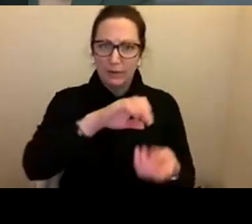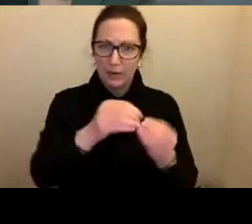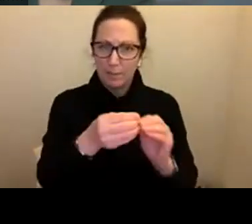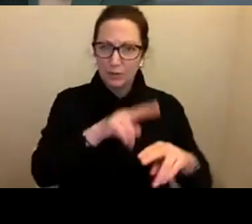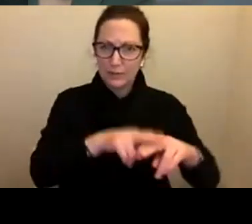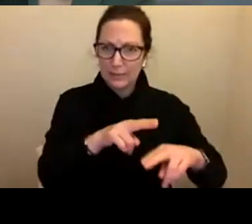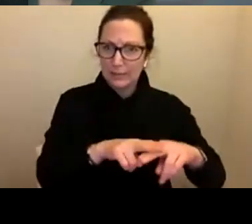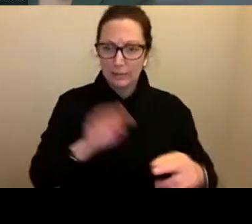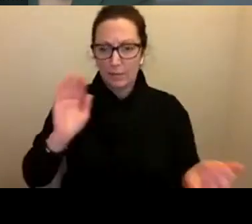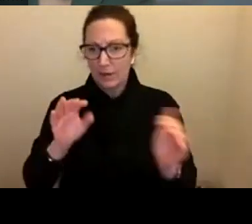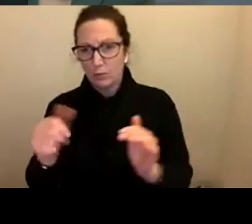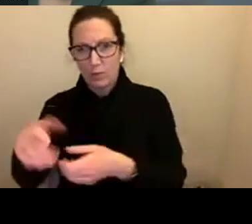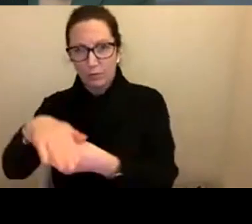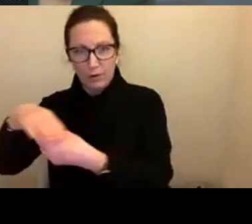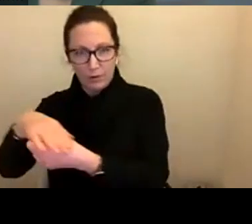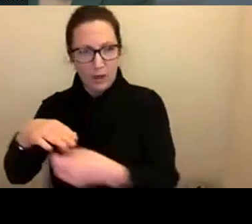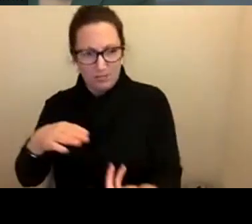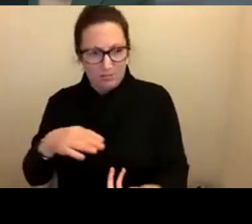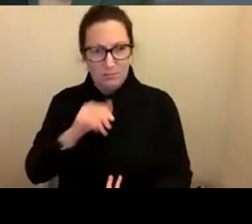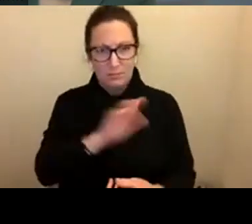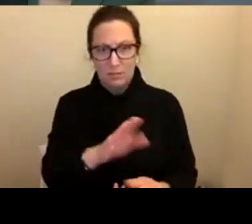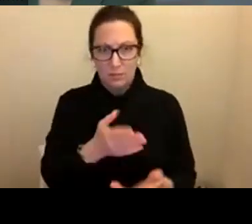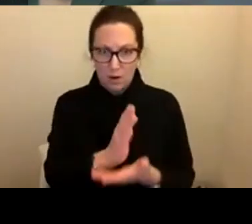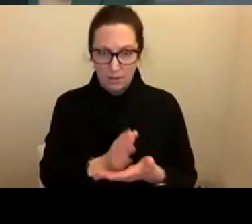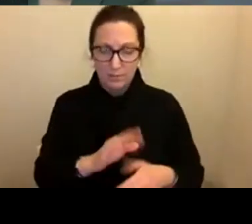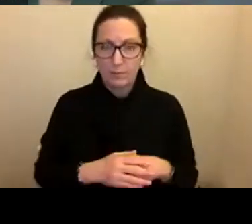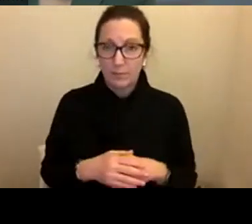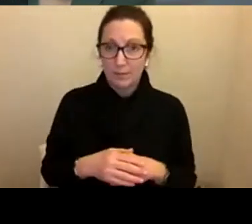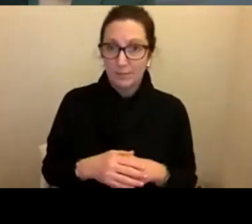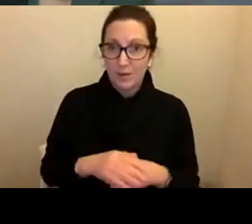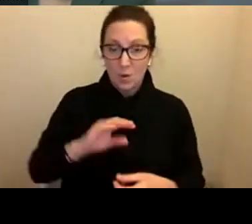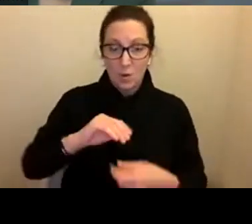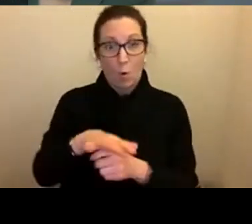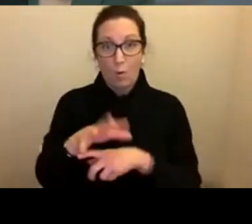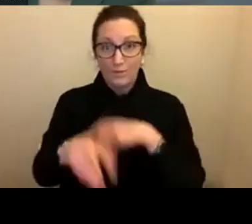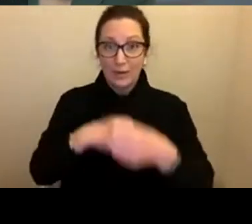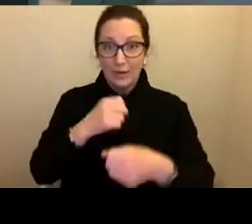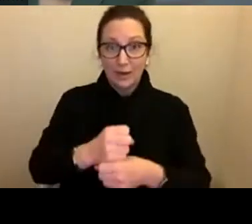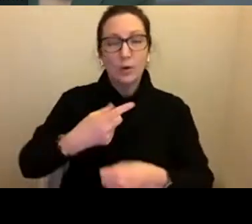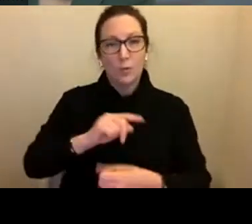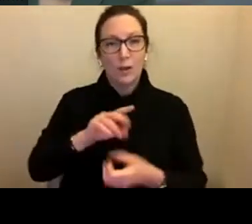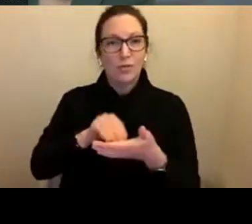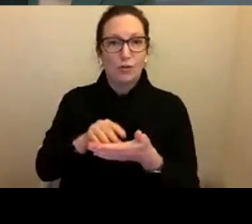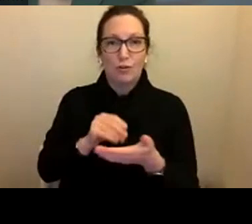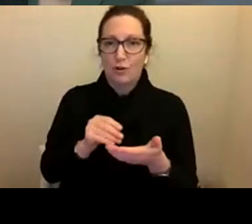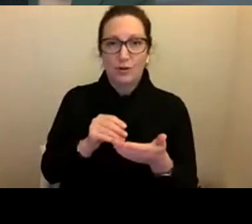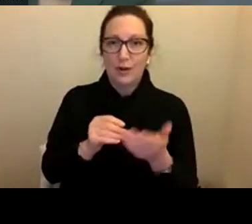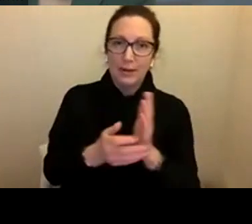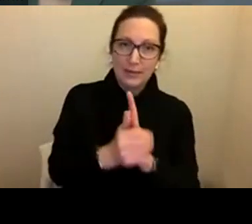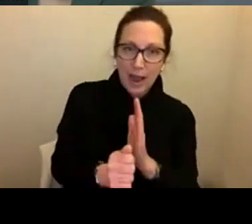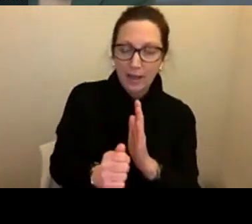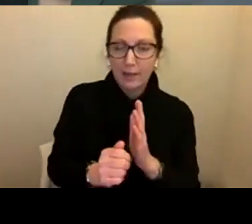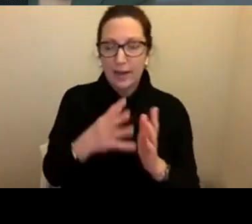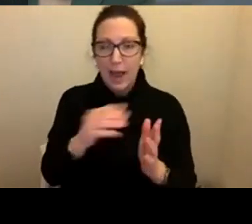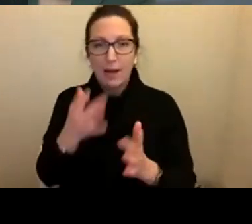Boston. If this past year has taught us anything, it is that challenge and hardship are not evenly shared among the people